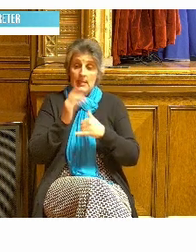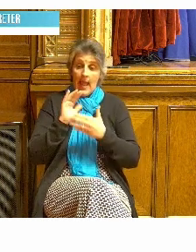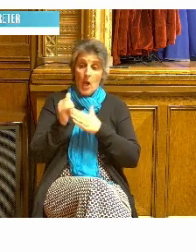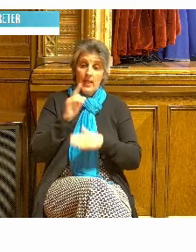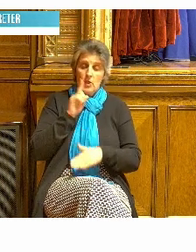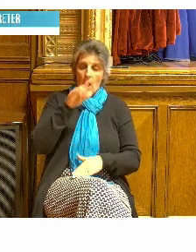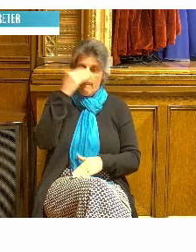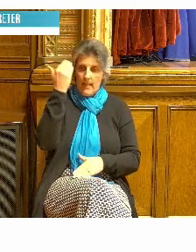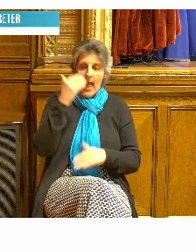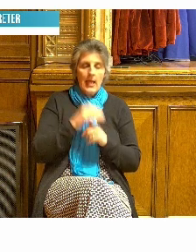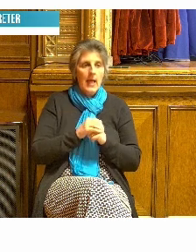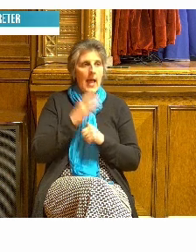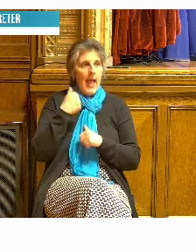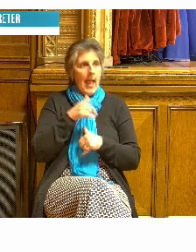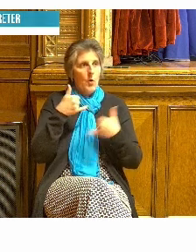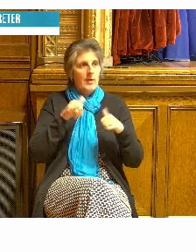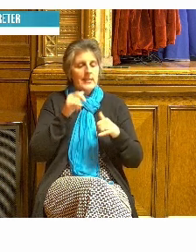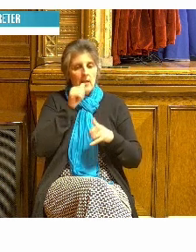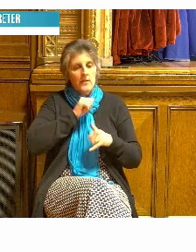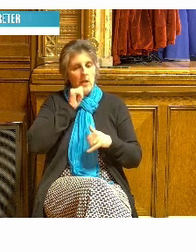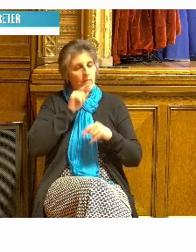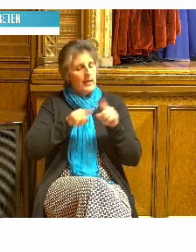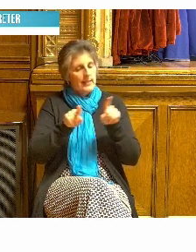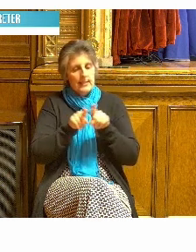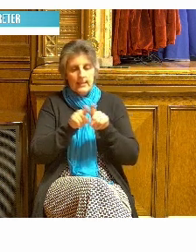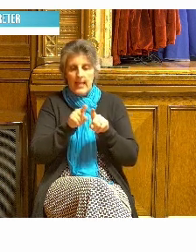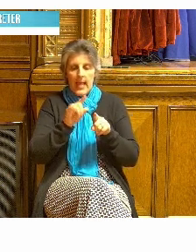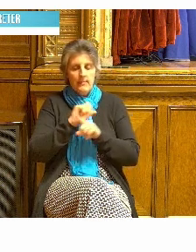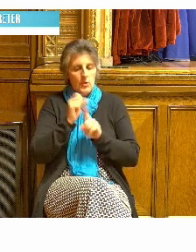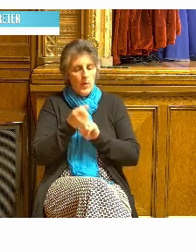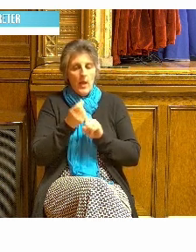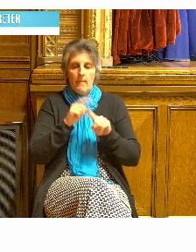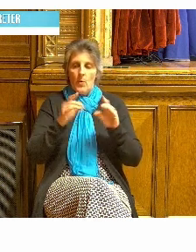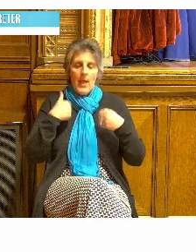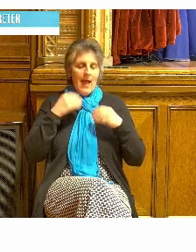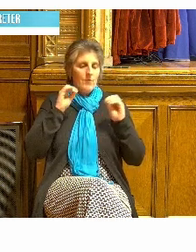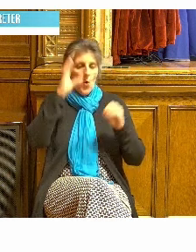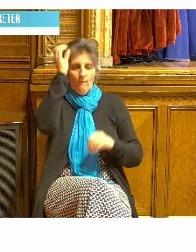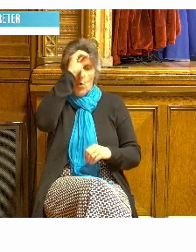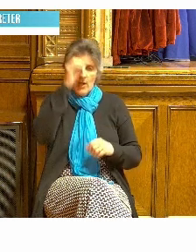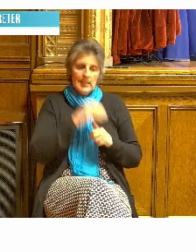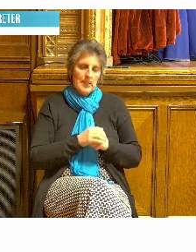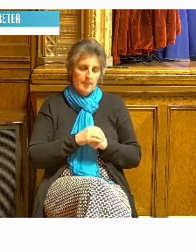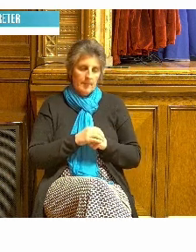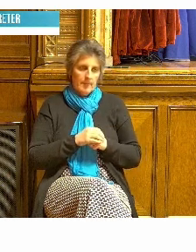leaders are black, and we suffer under the same conditions, but we have no voice.